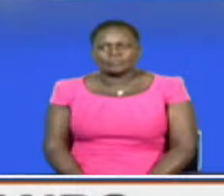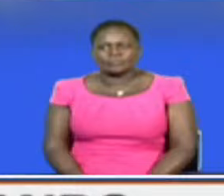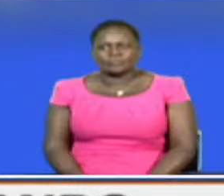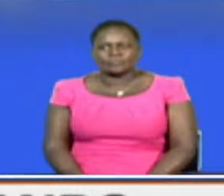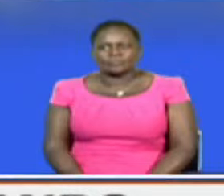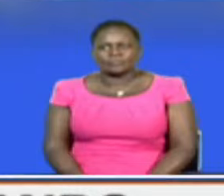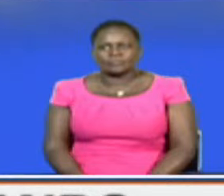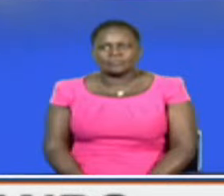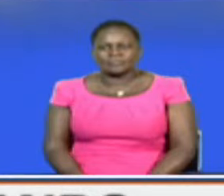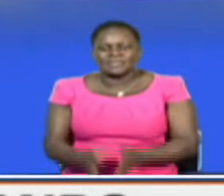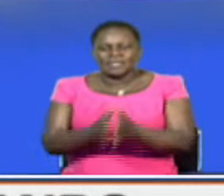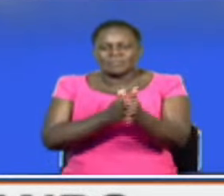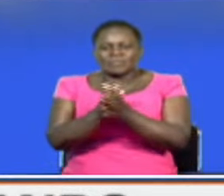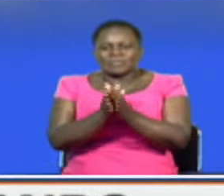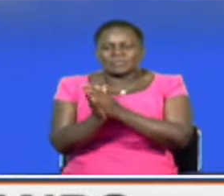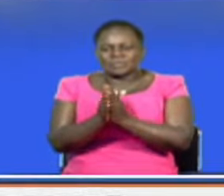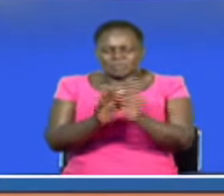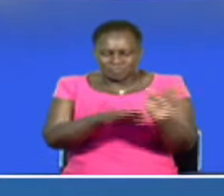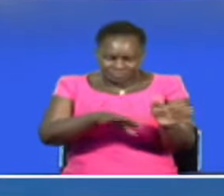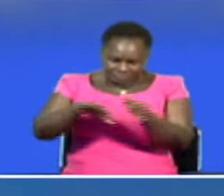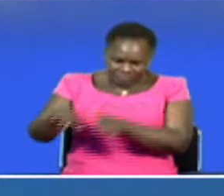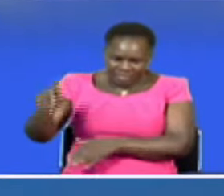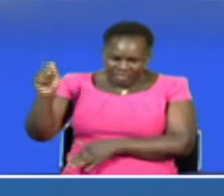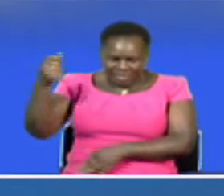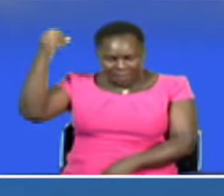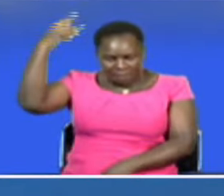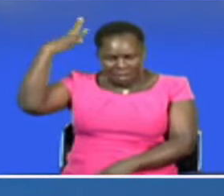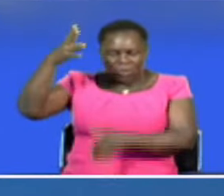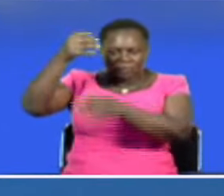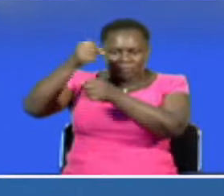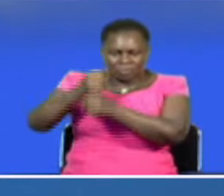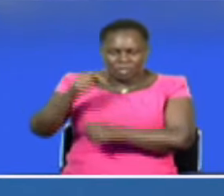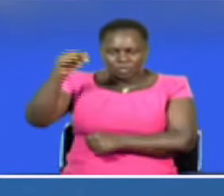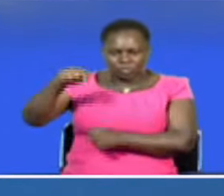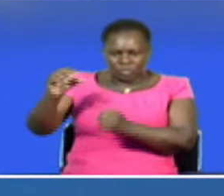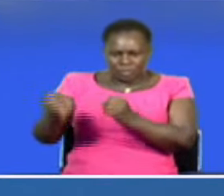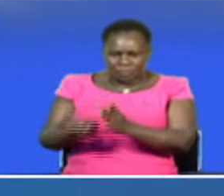Interesting story right there. Now moving on, the Kenya Power Company has today launched the Kenya Power Foundation.